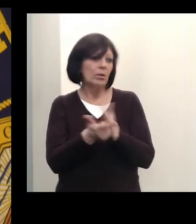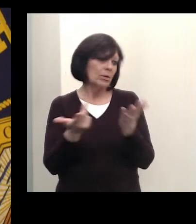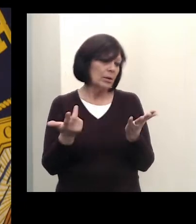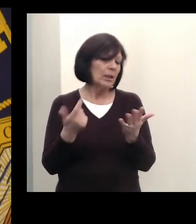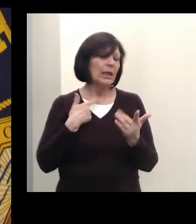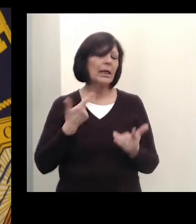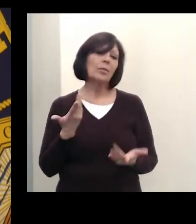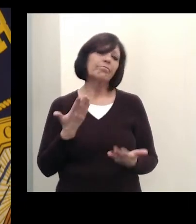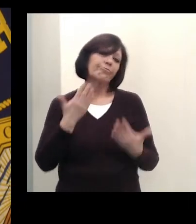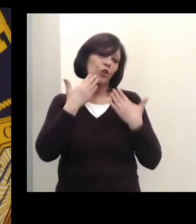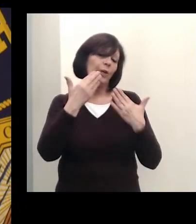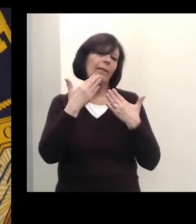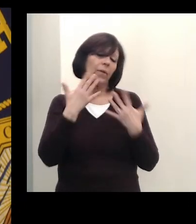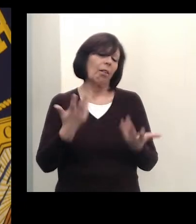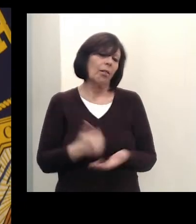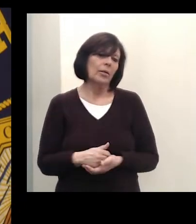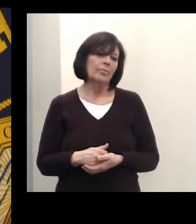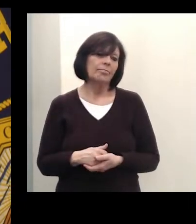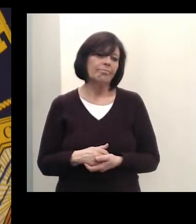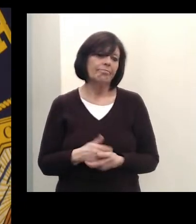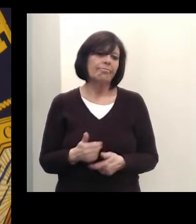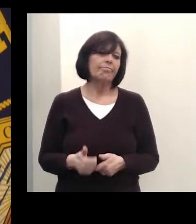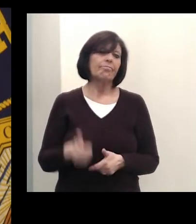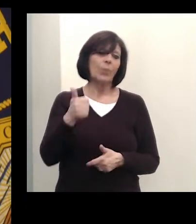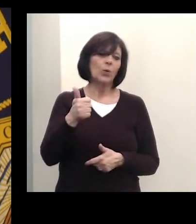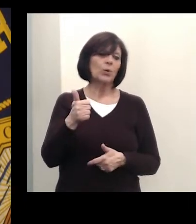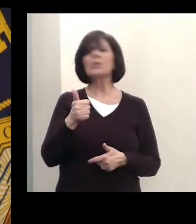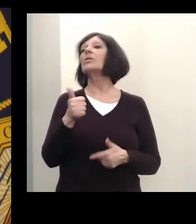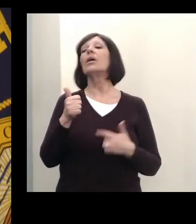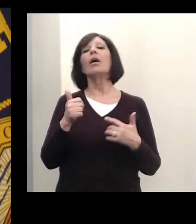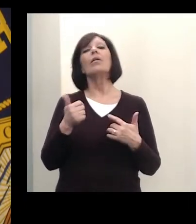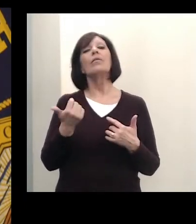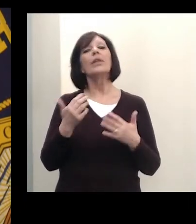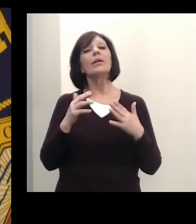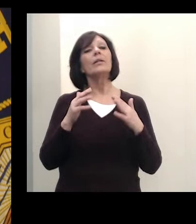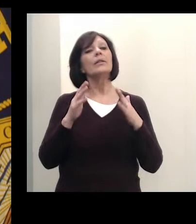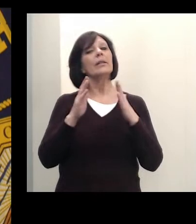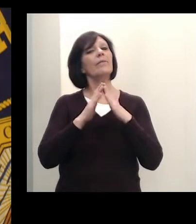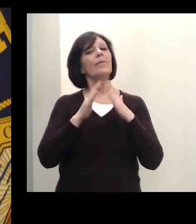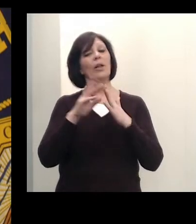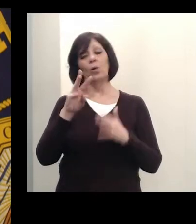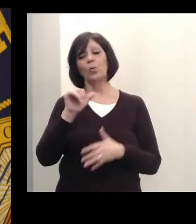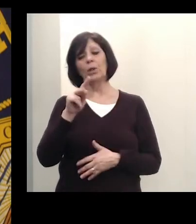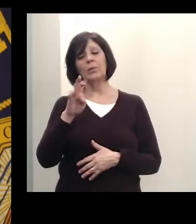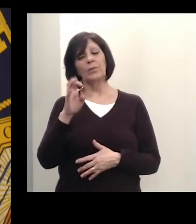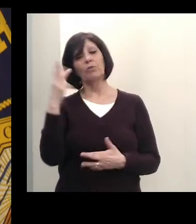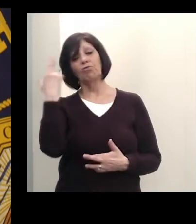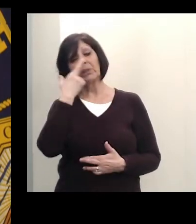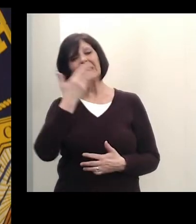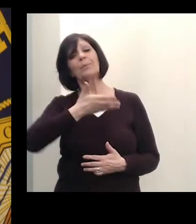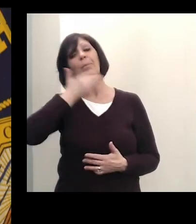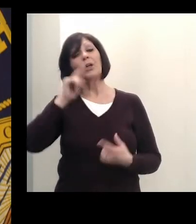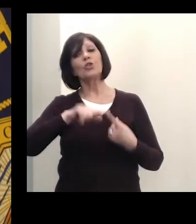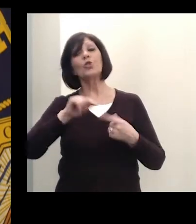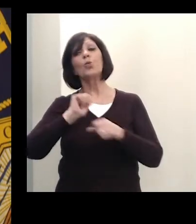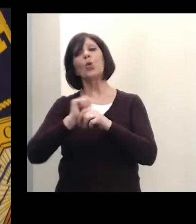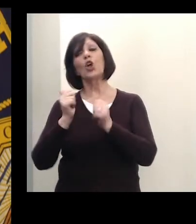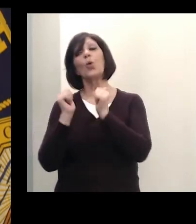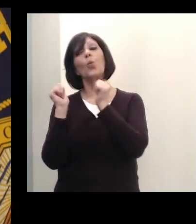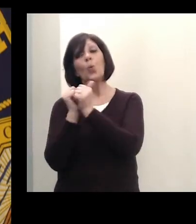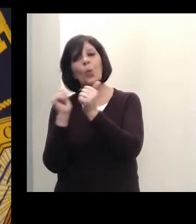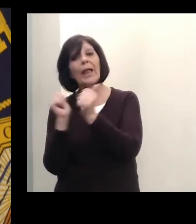grateful that the majority of the village of Williamsville realized that it is better to work with the health department and protect